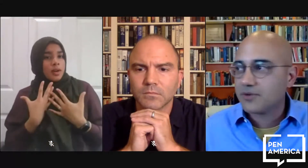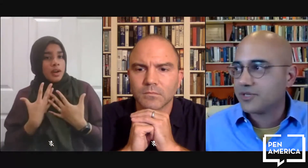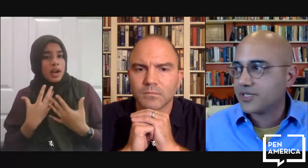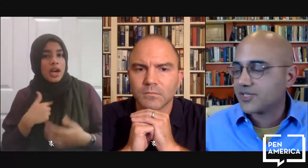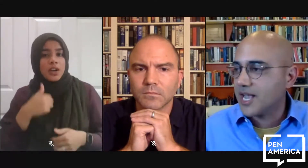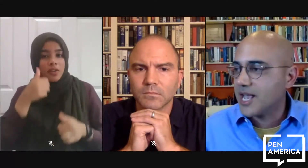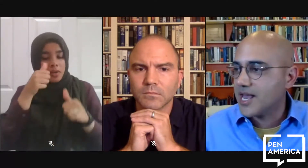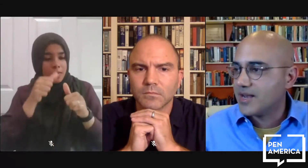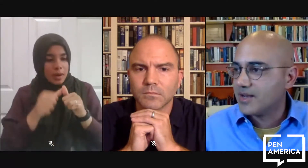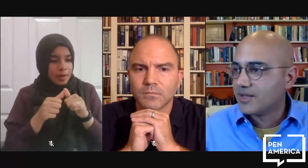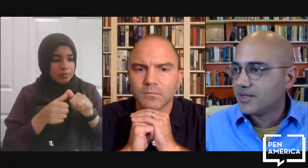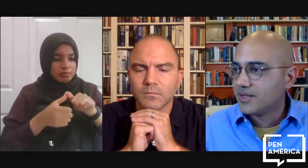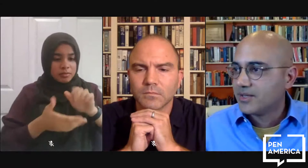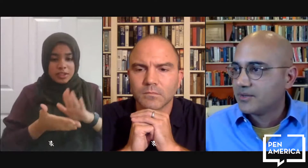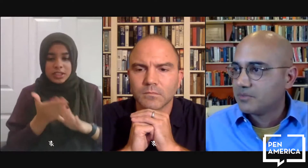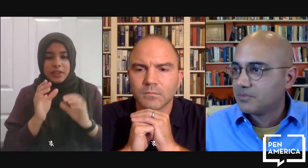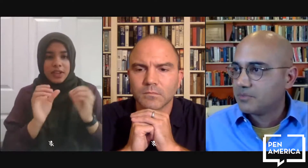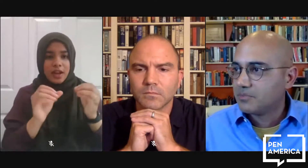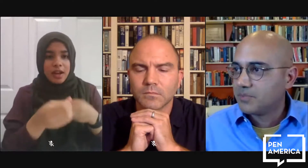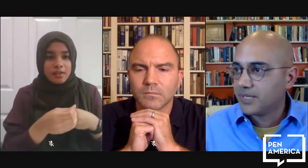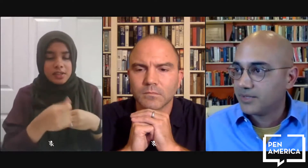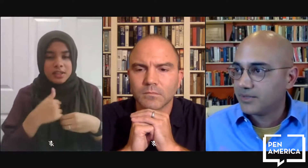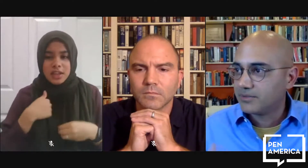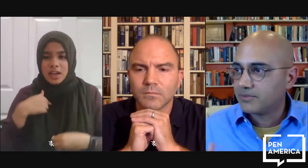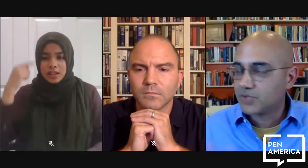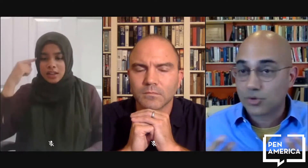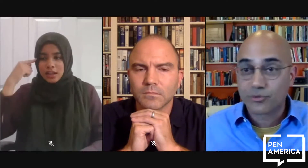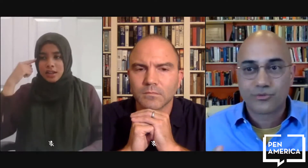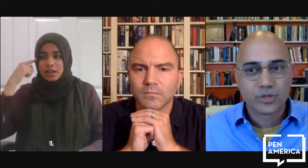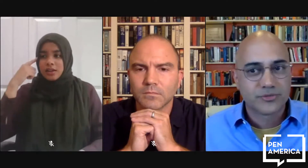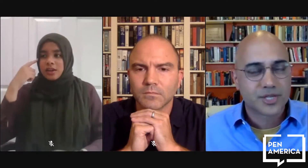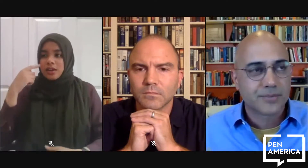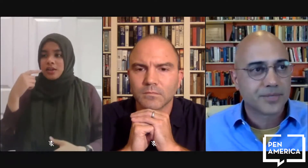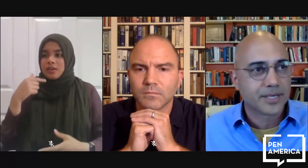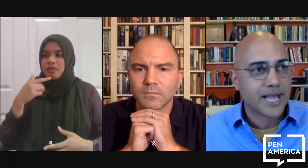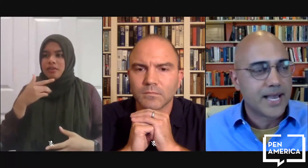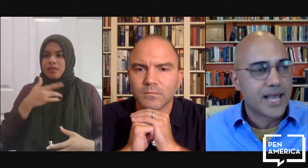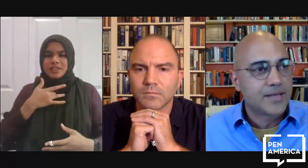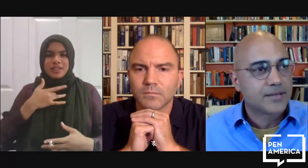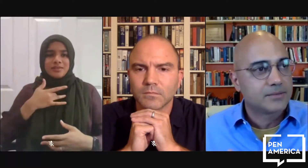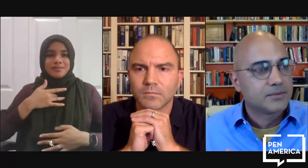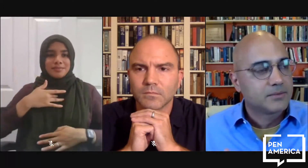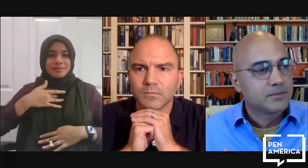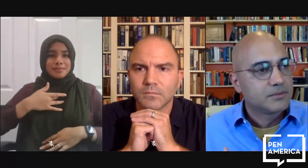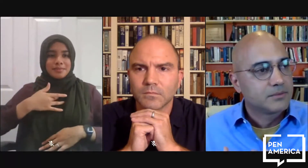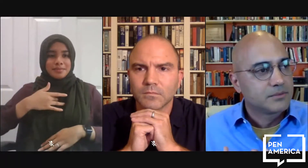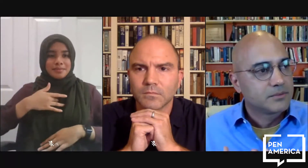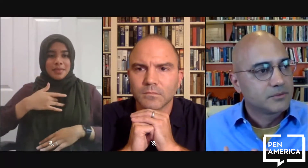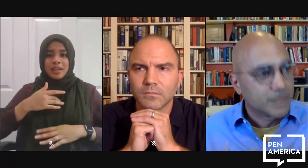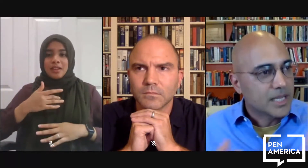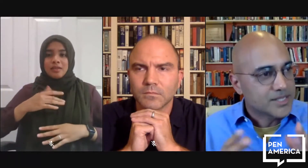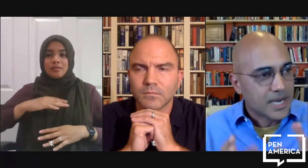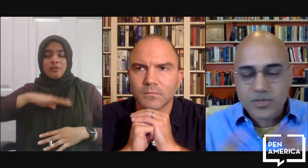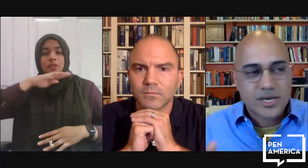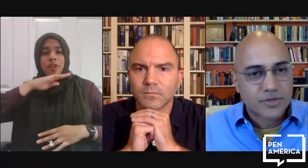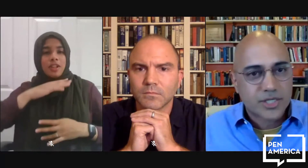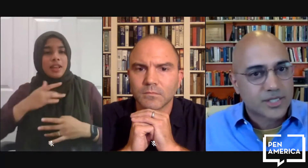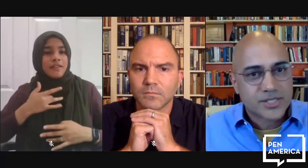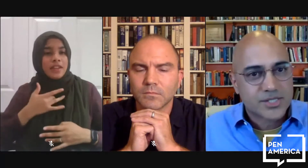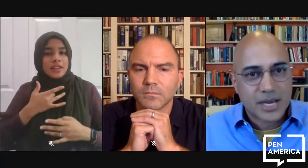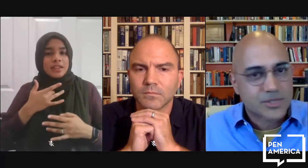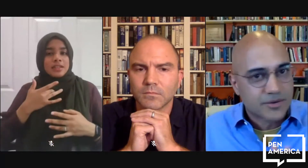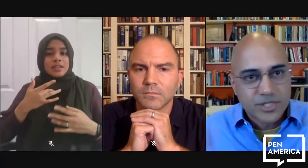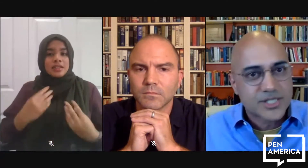his office and being sort of full of something, and then realizing I was never